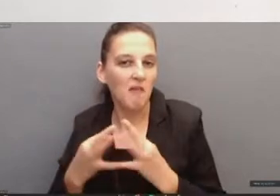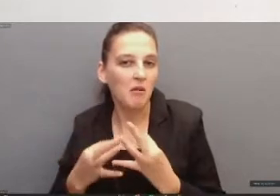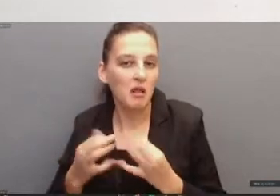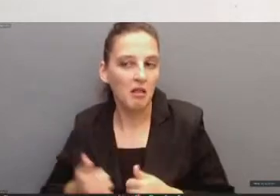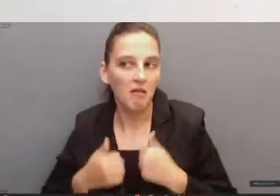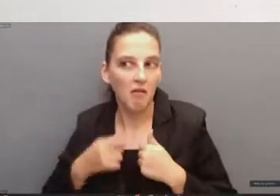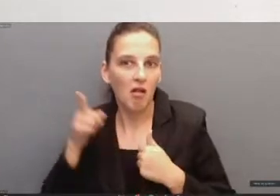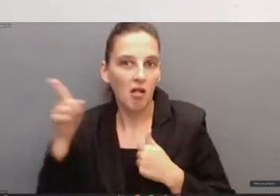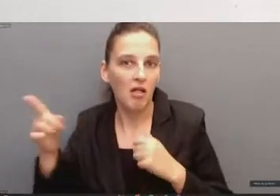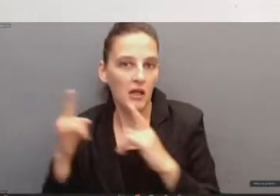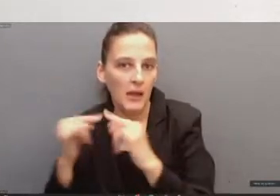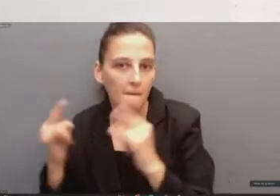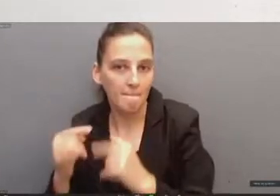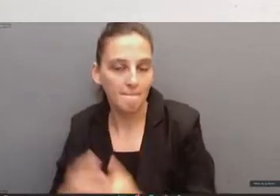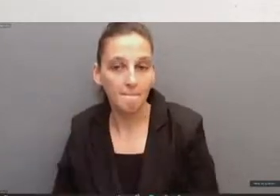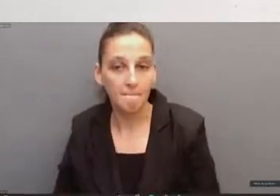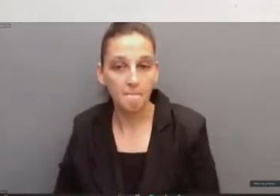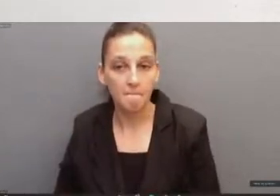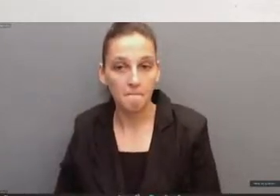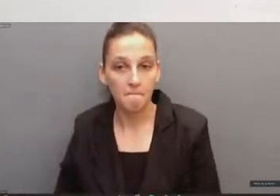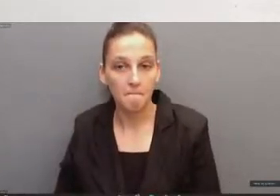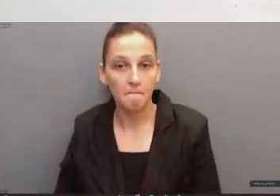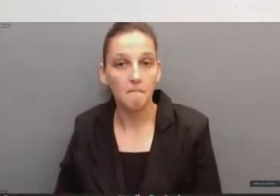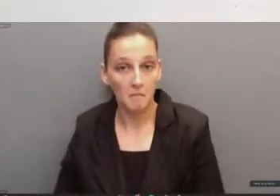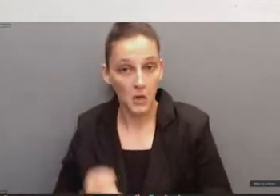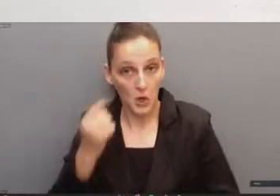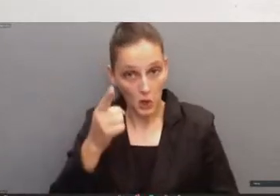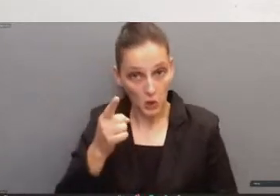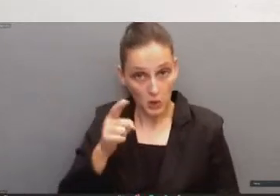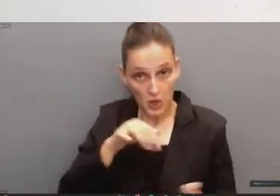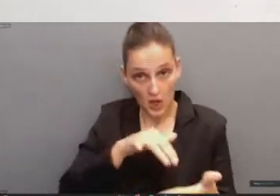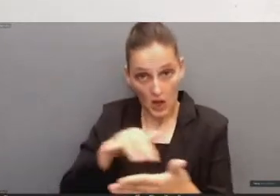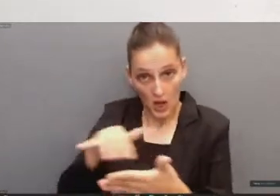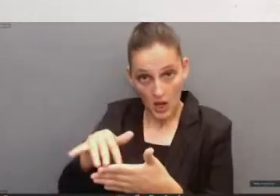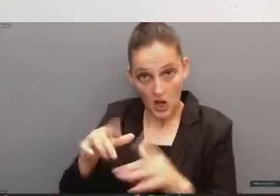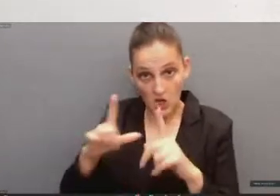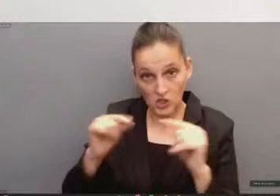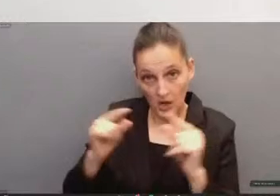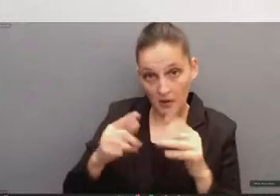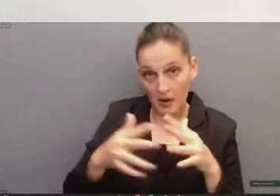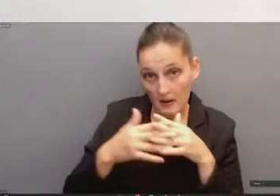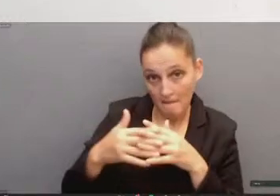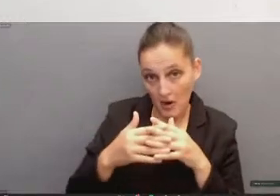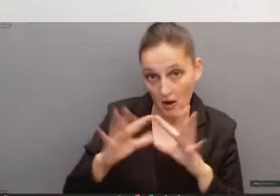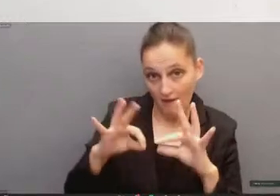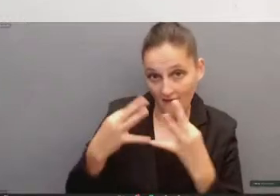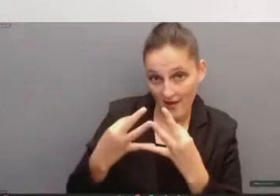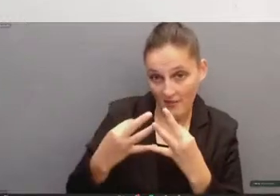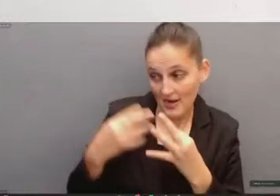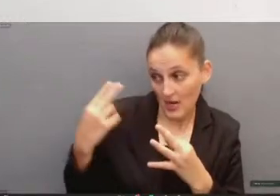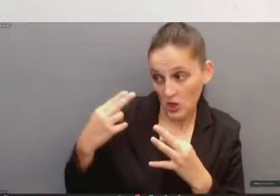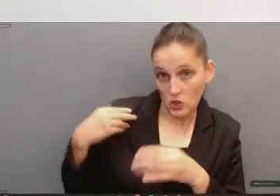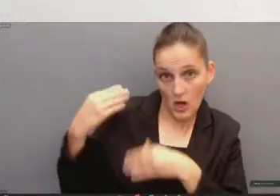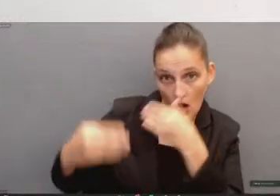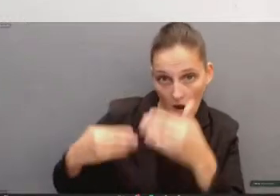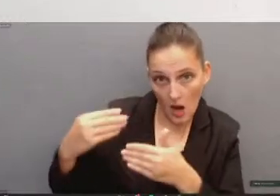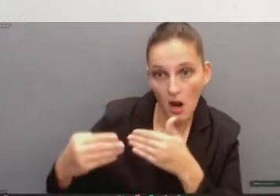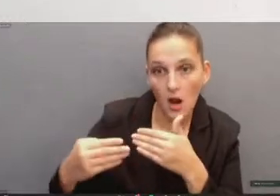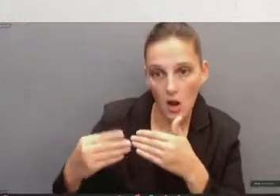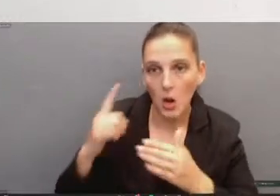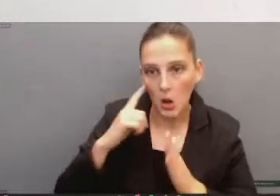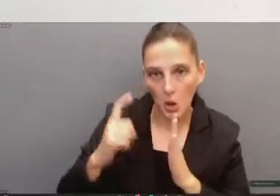certainly if you were to look at the Japanese American experience, there are generations of being here, as well